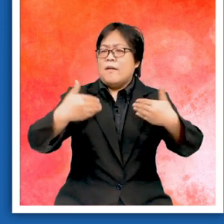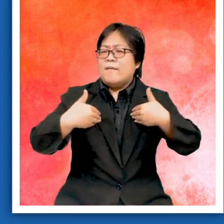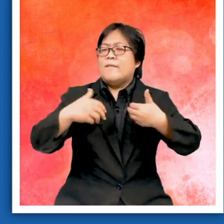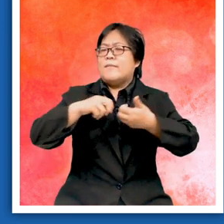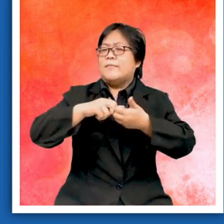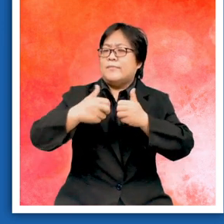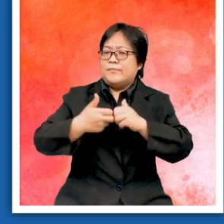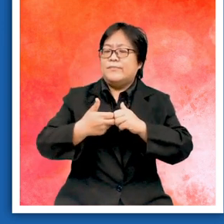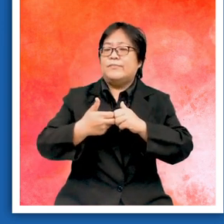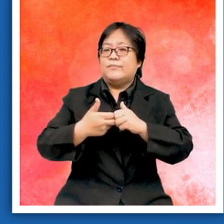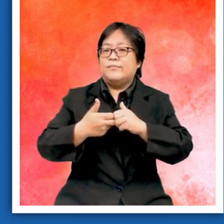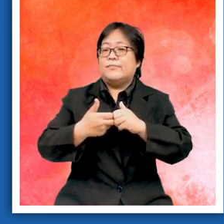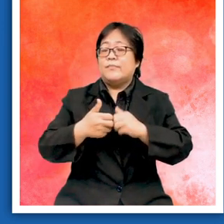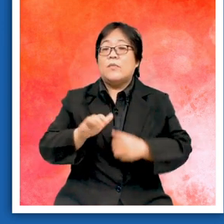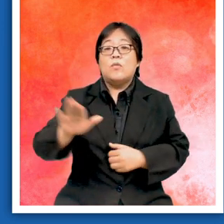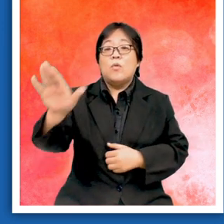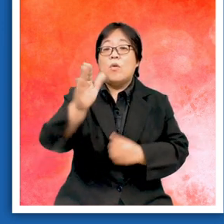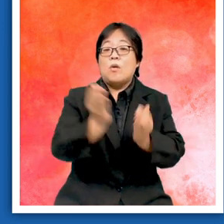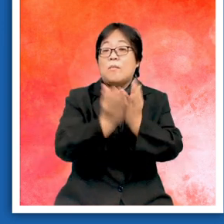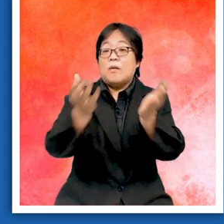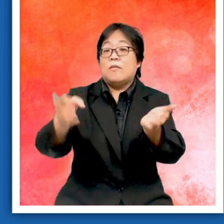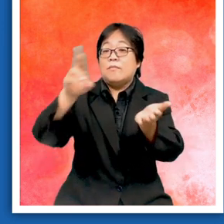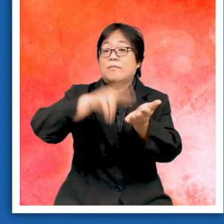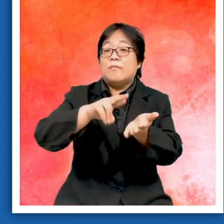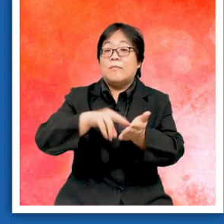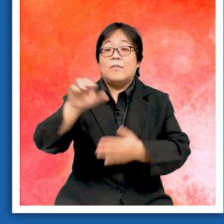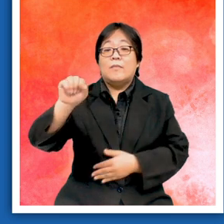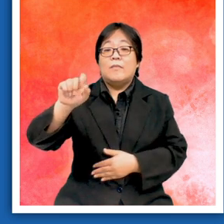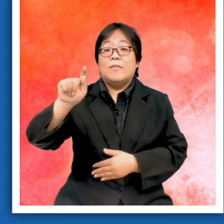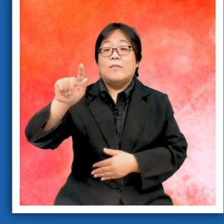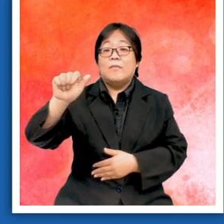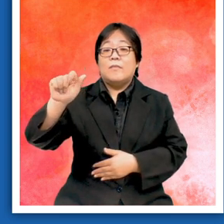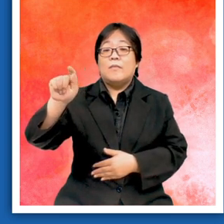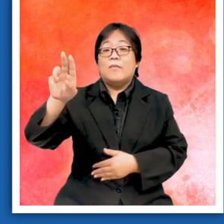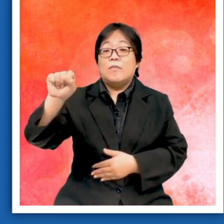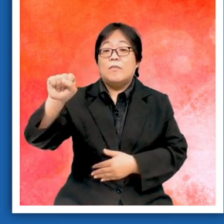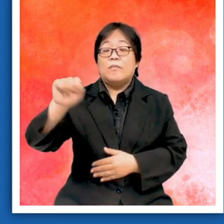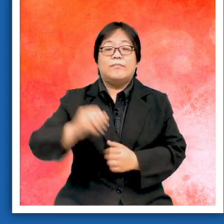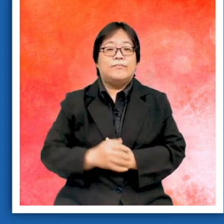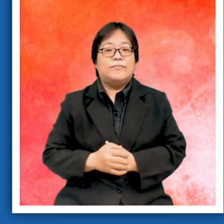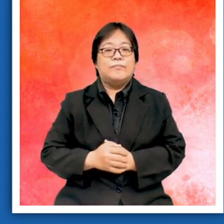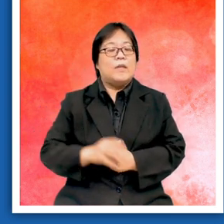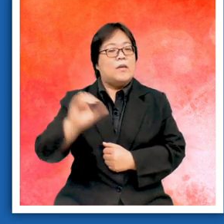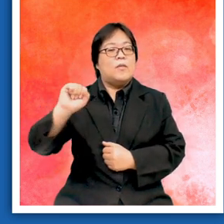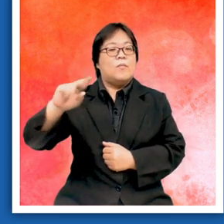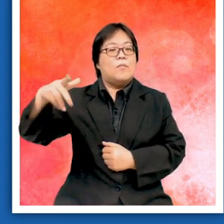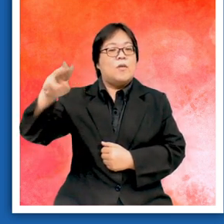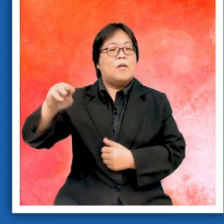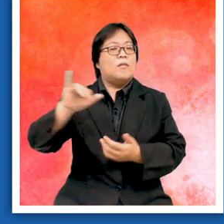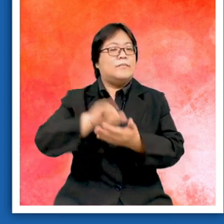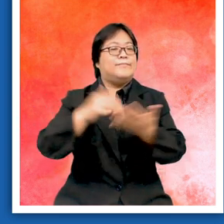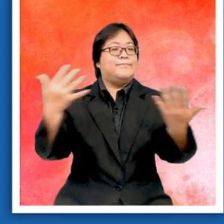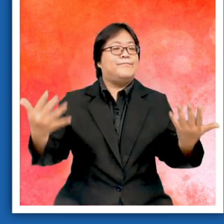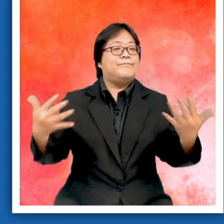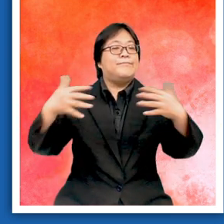that there might be issues with your student registration status. Spectrum is